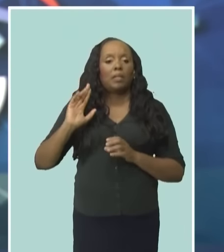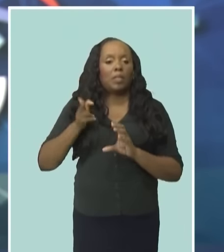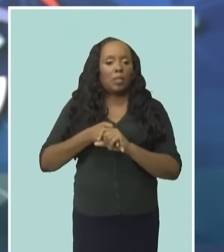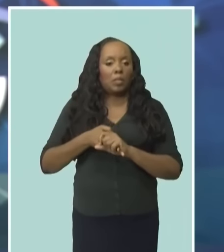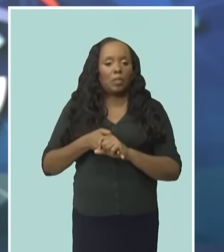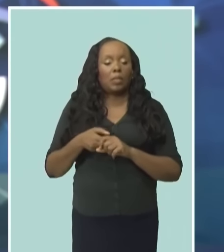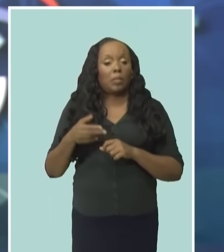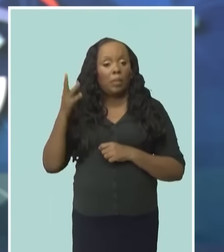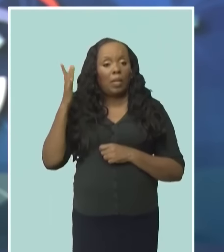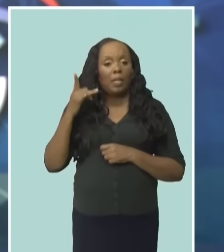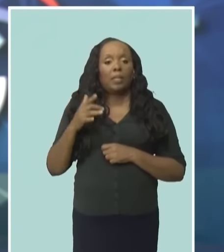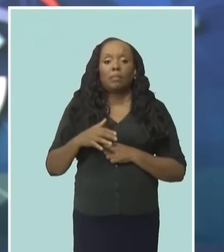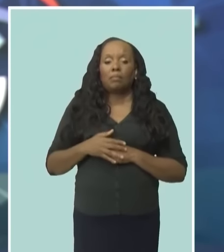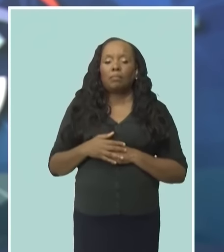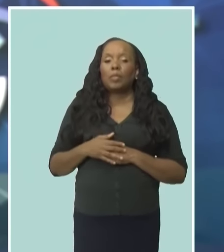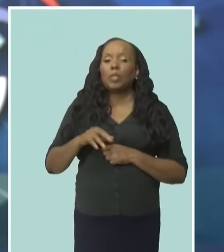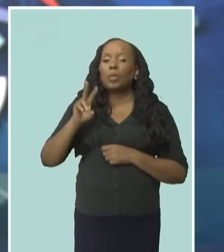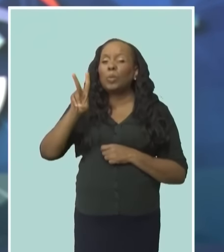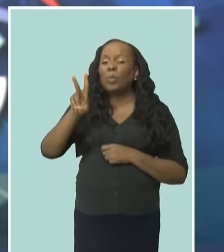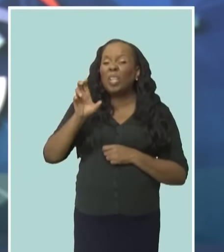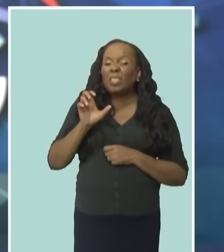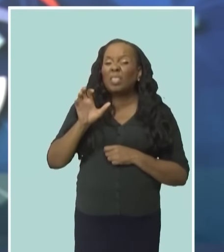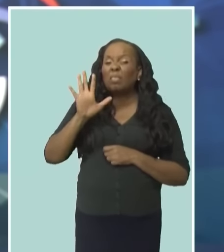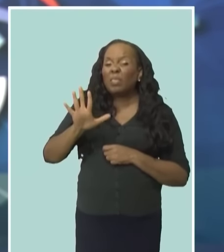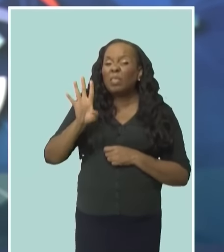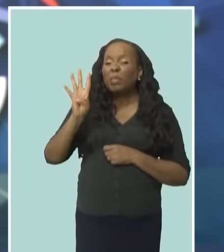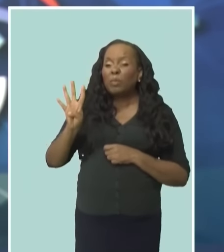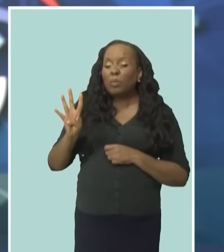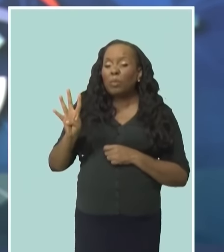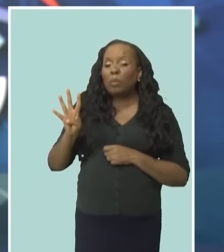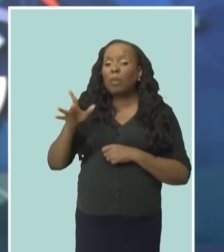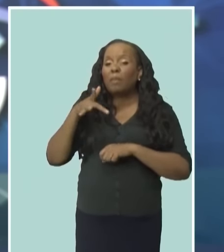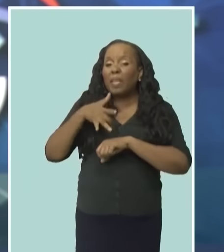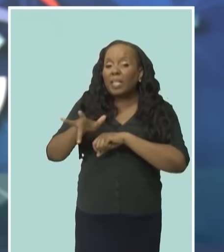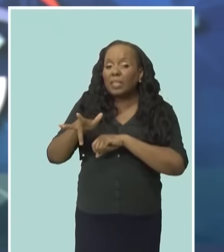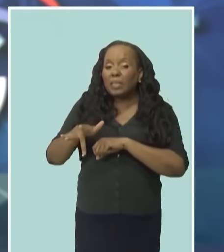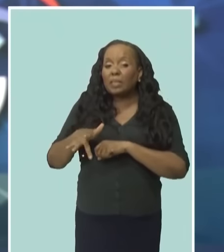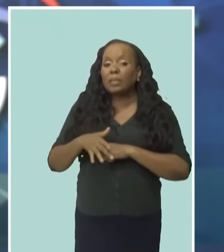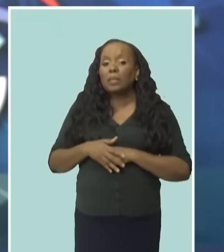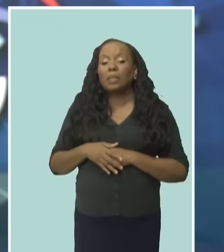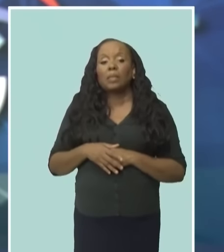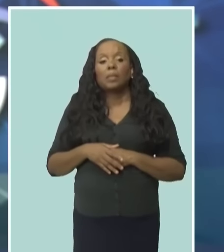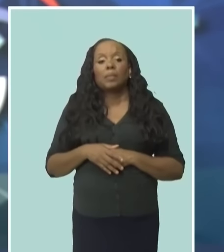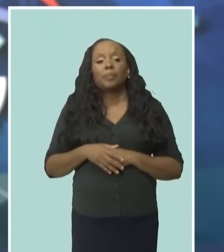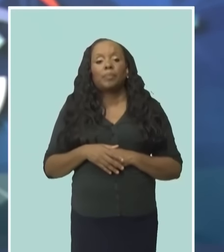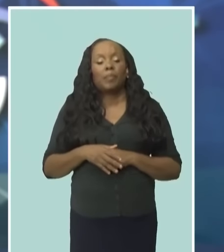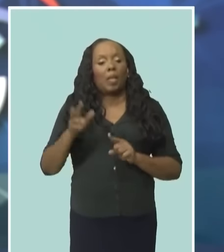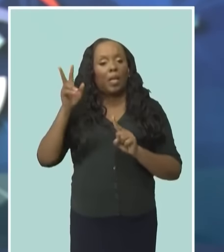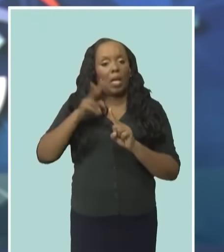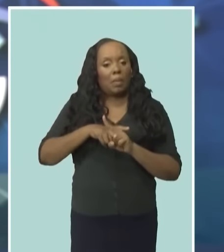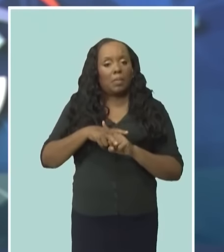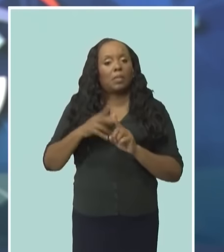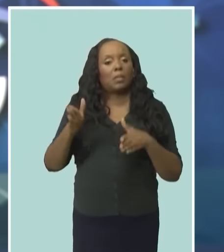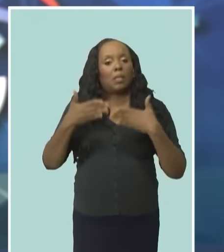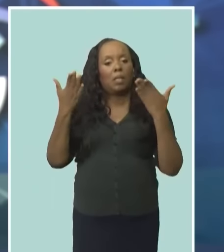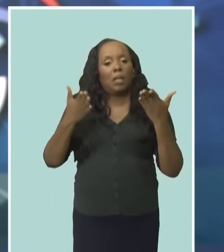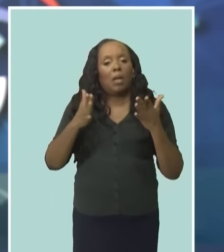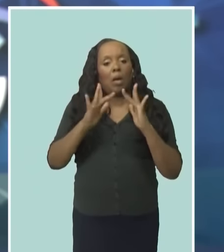fill the 254 vacancies. And Acting Inspector Brathwaite says applications are available online